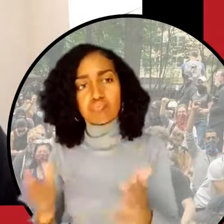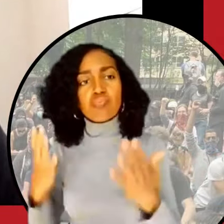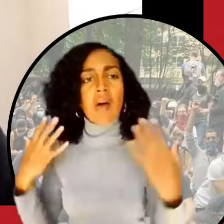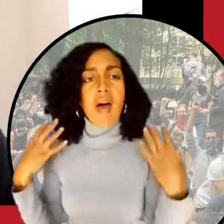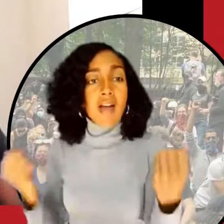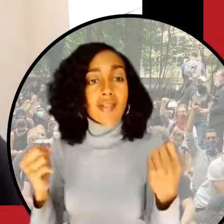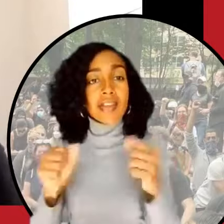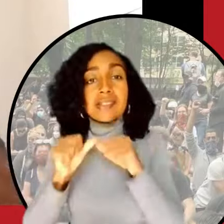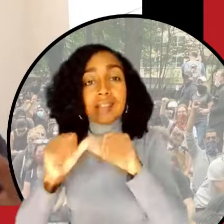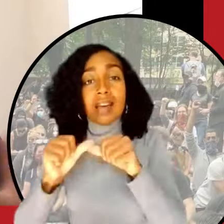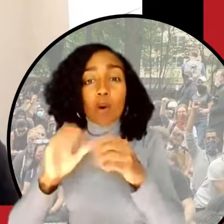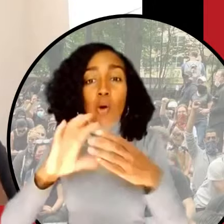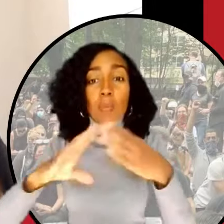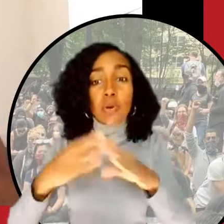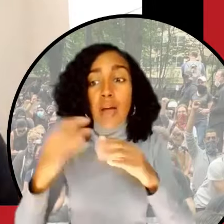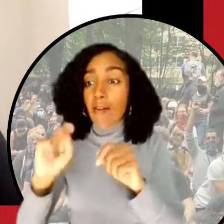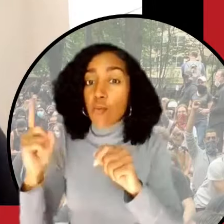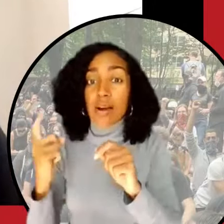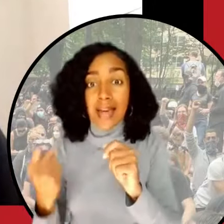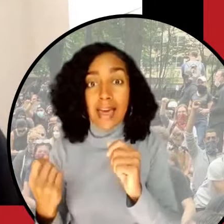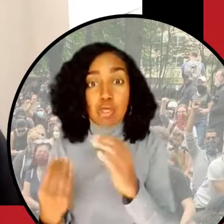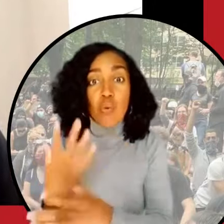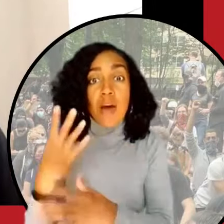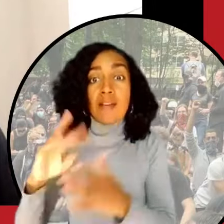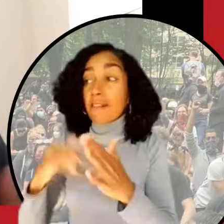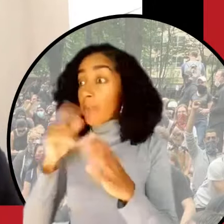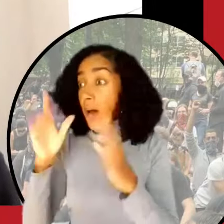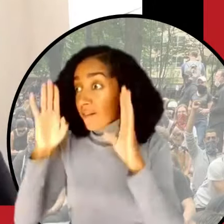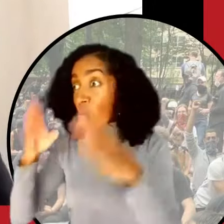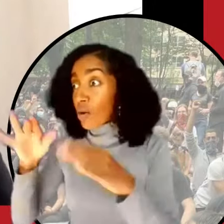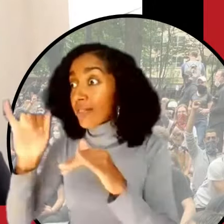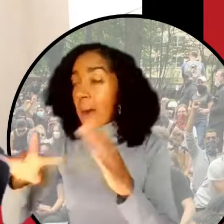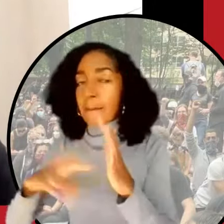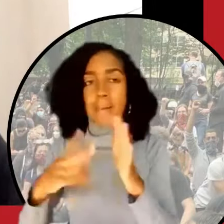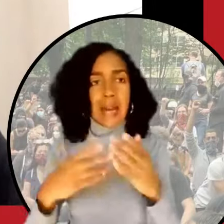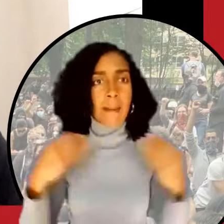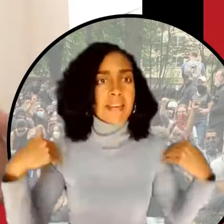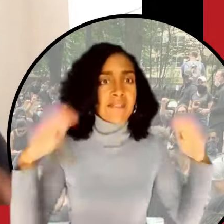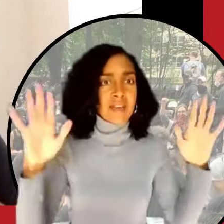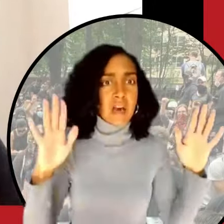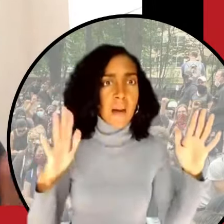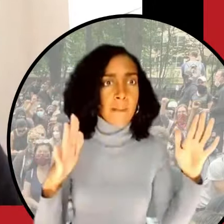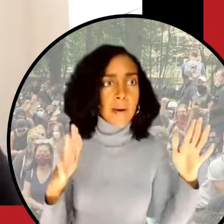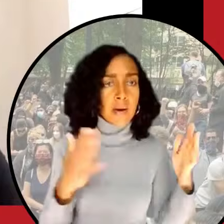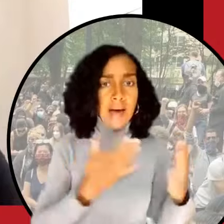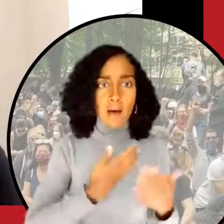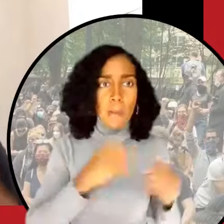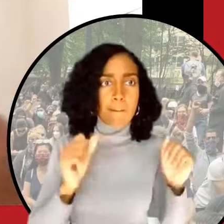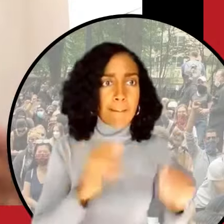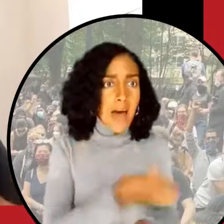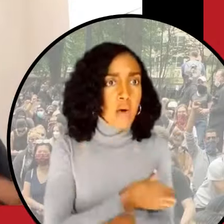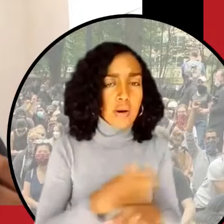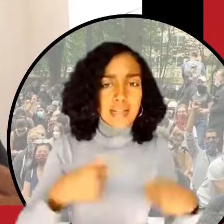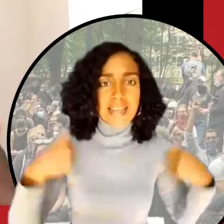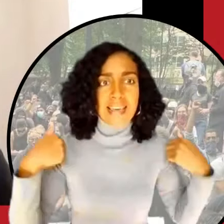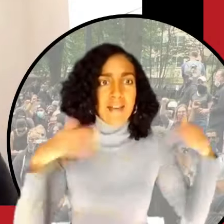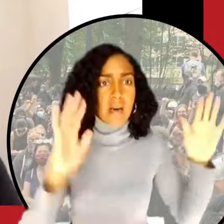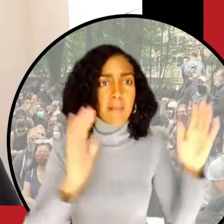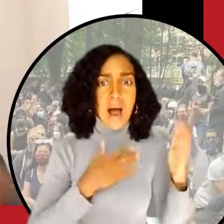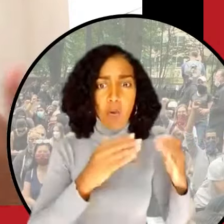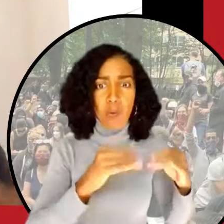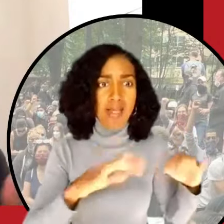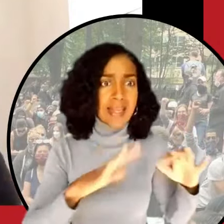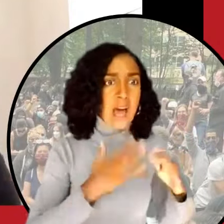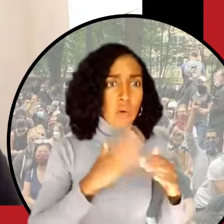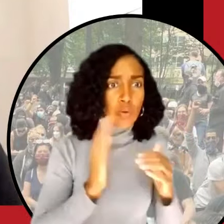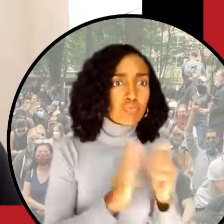everyone can thrive, then I'm actually conceding territory. And I think that the last 4 years, the last several decades, the last